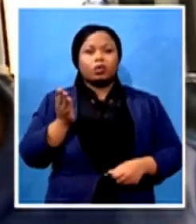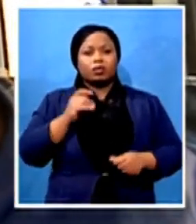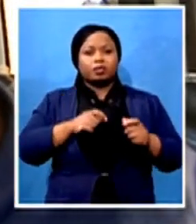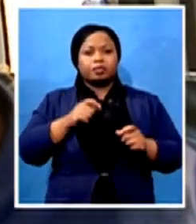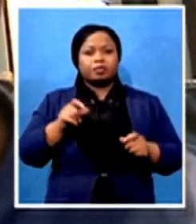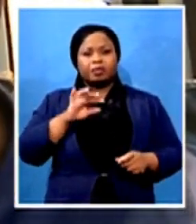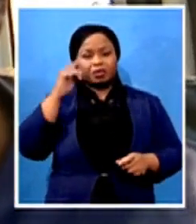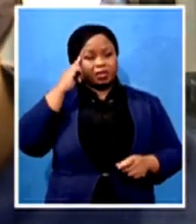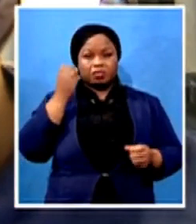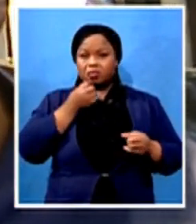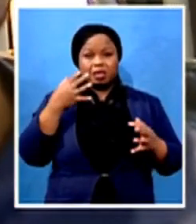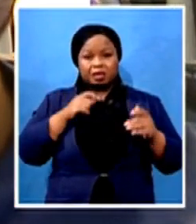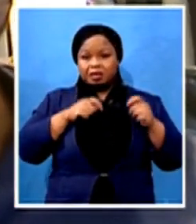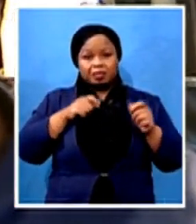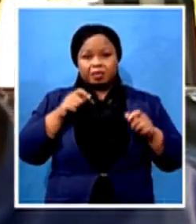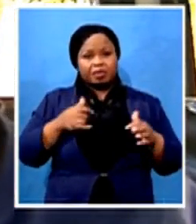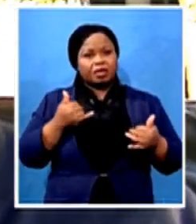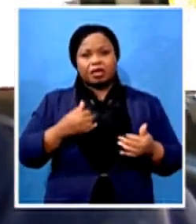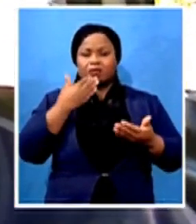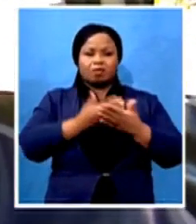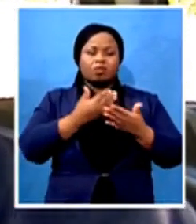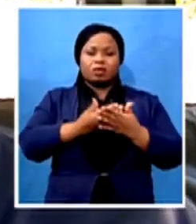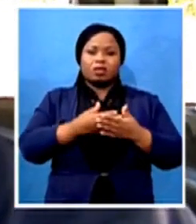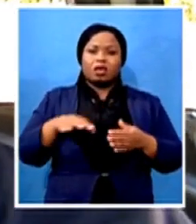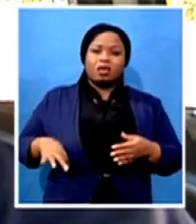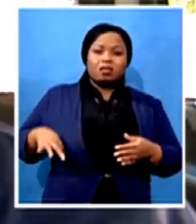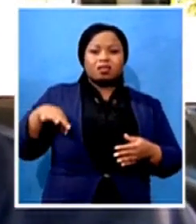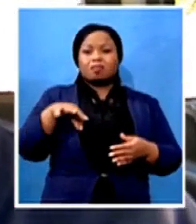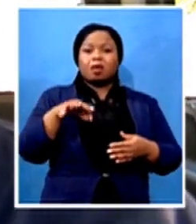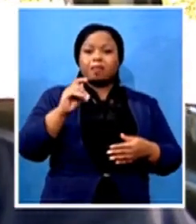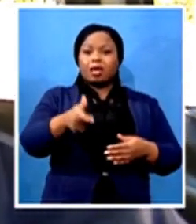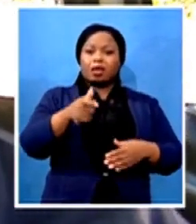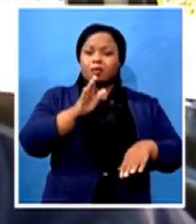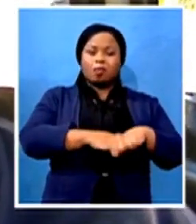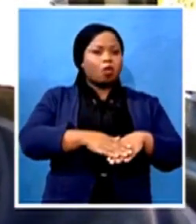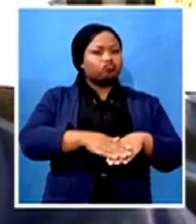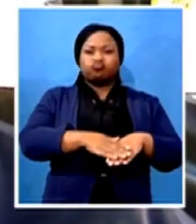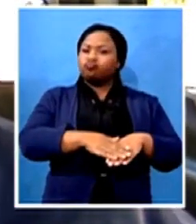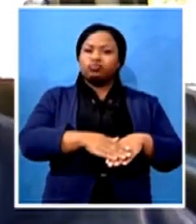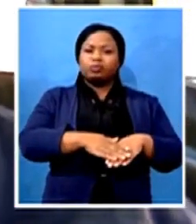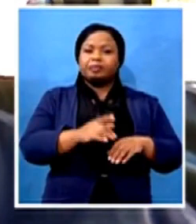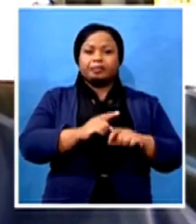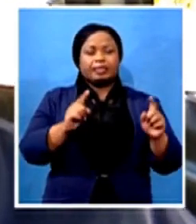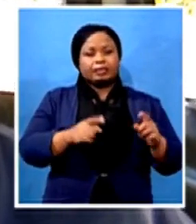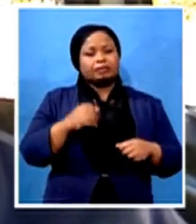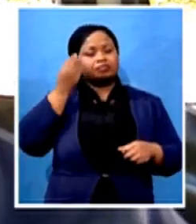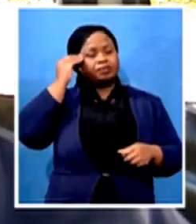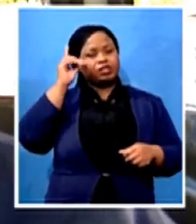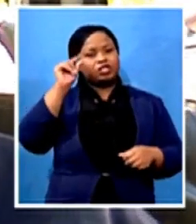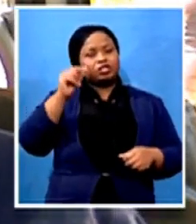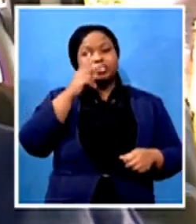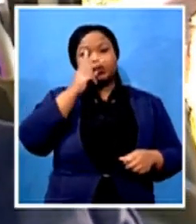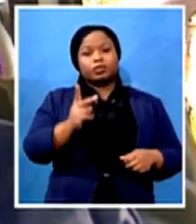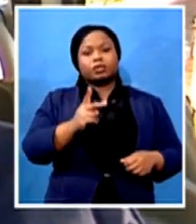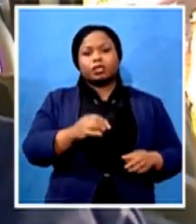able to stretch their hands any deeper into their pockets. So it's going to be very interesting to watch how this one unfolds. You've got the